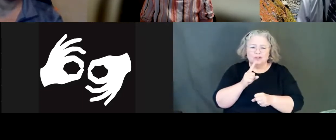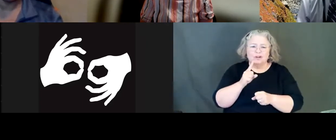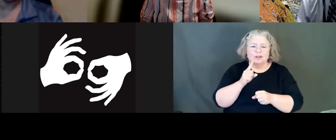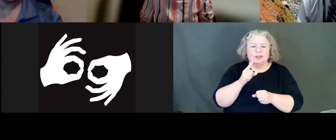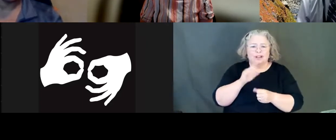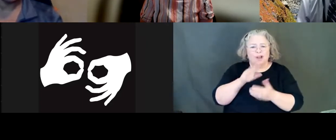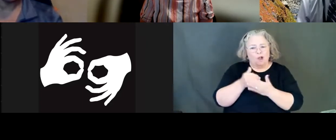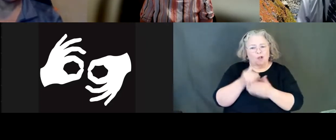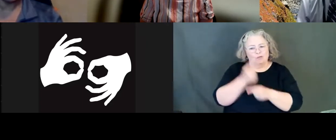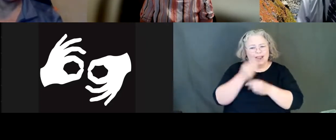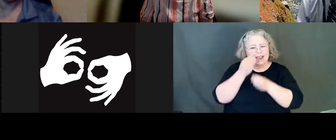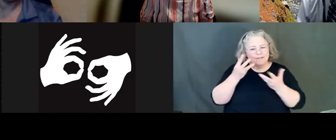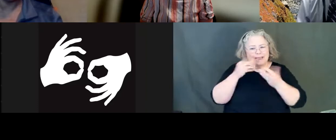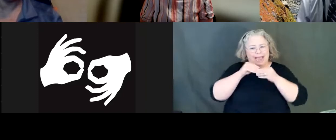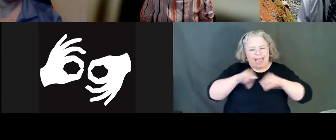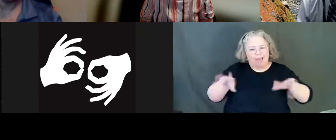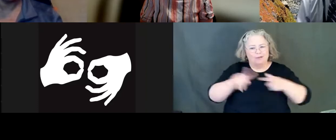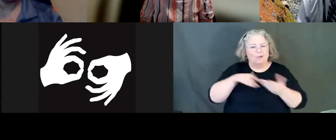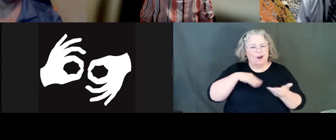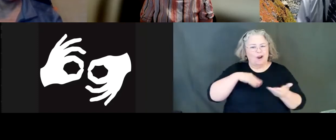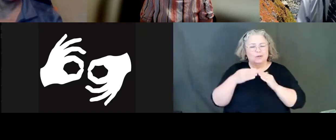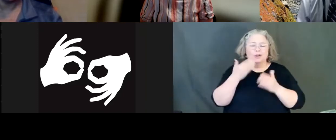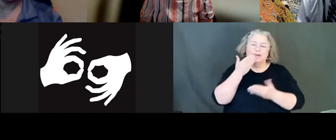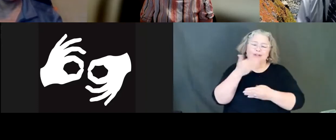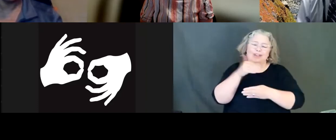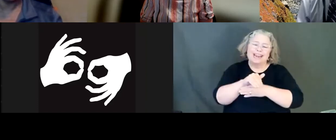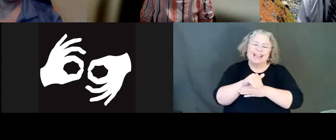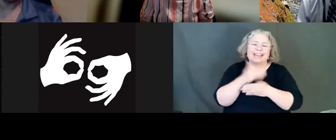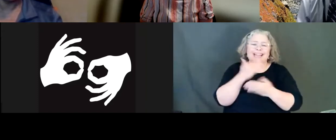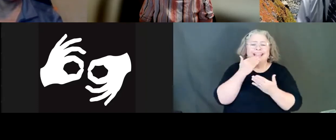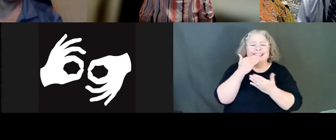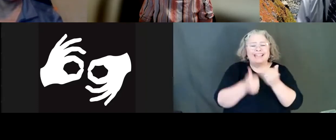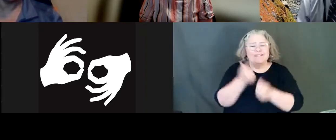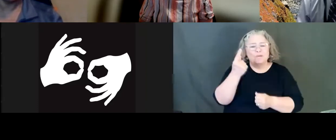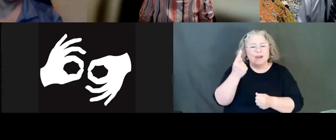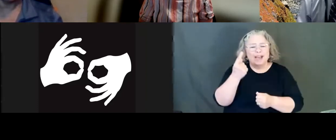community. So good night. All right. Thanks, everybody. Good night.